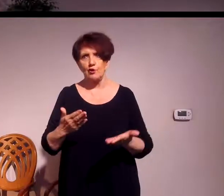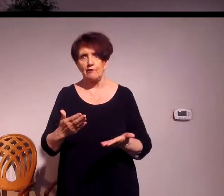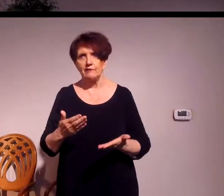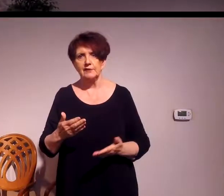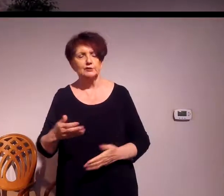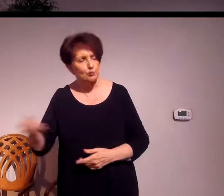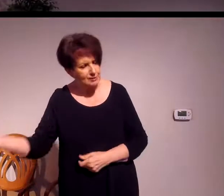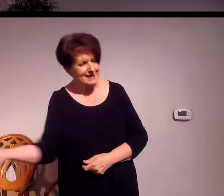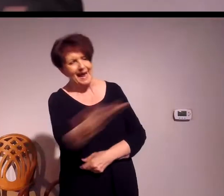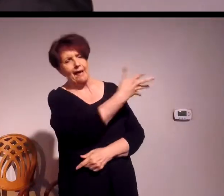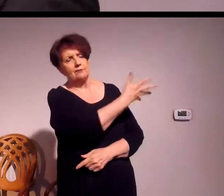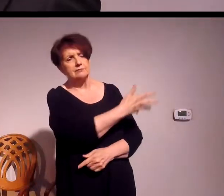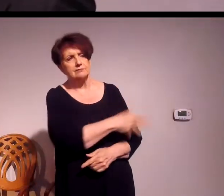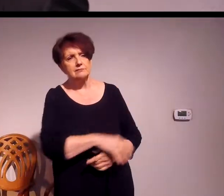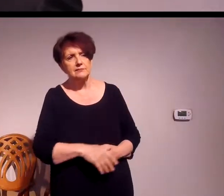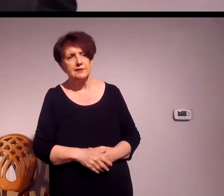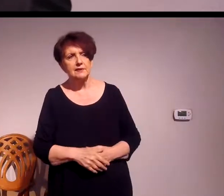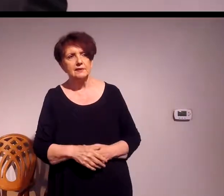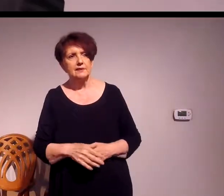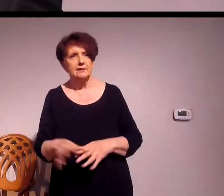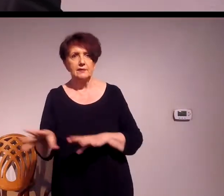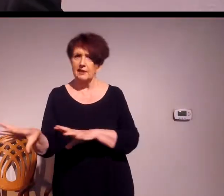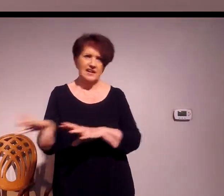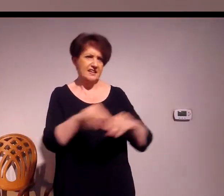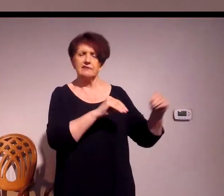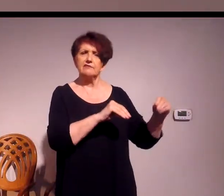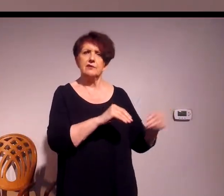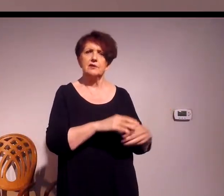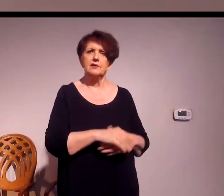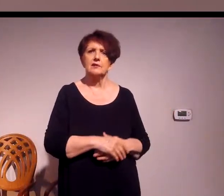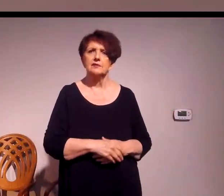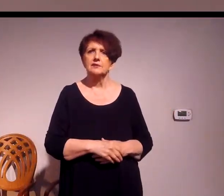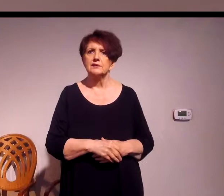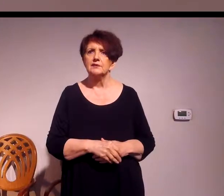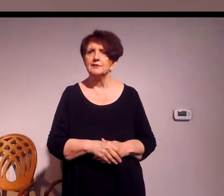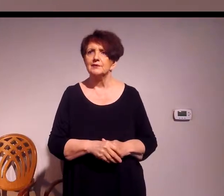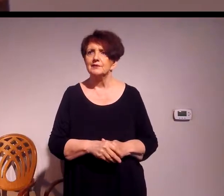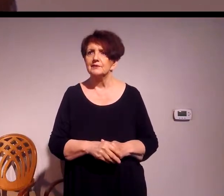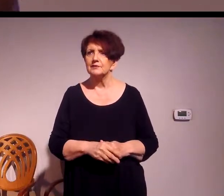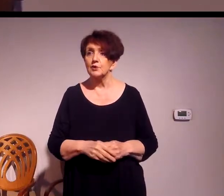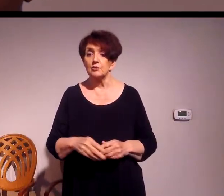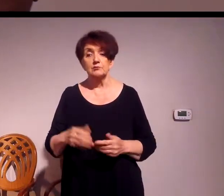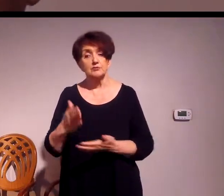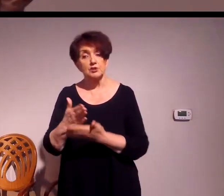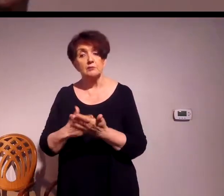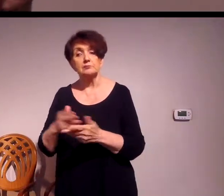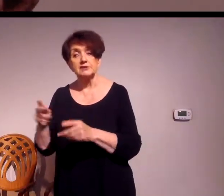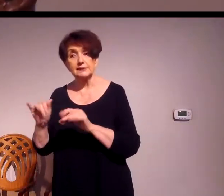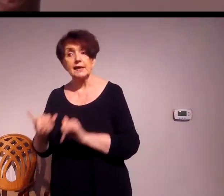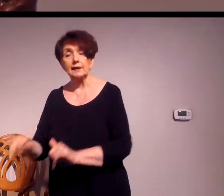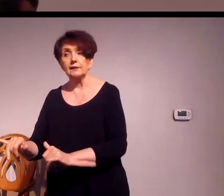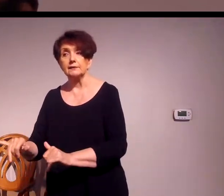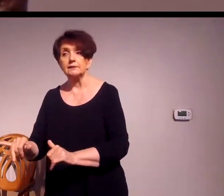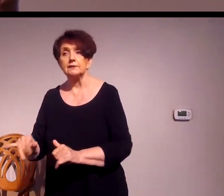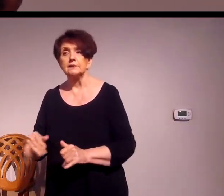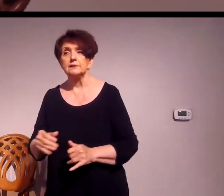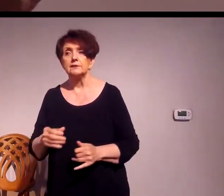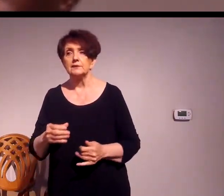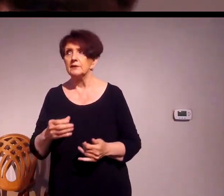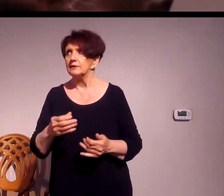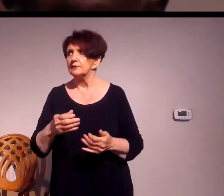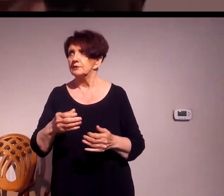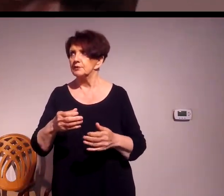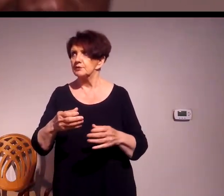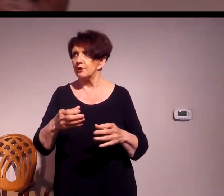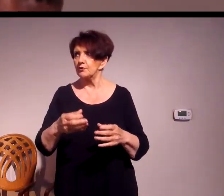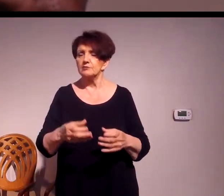the kitchen. And everybody didn't leave. Some of them stayed. So those that stayed, we filled up styrofoam cups of soup and chili